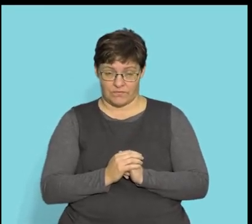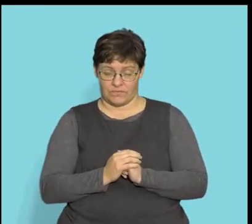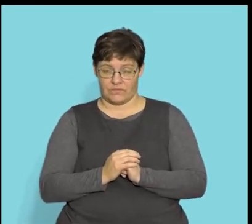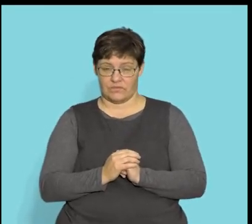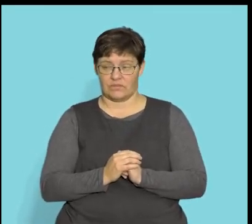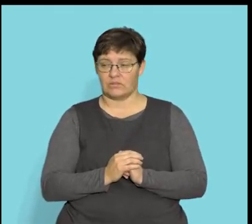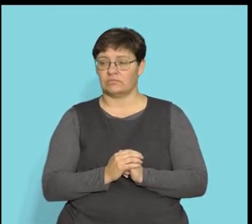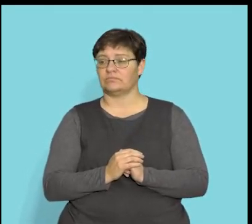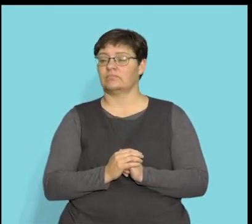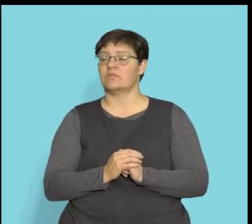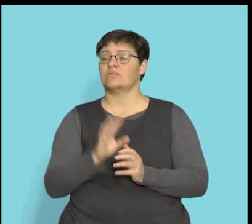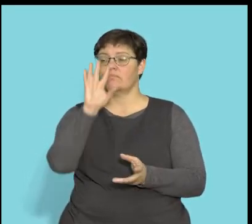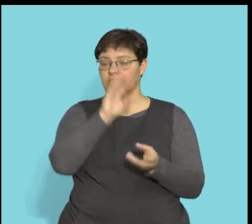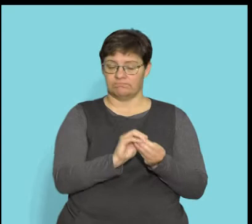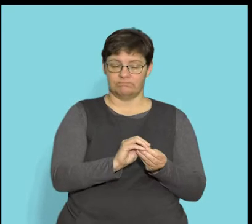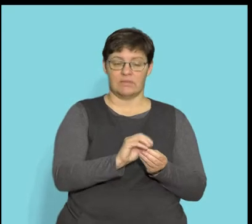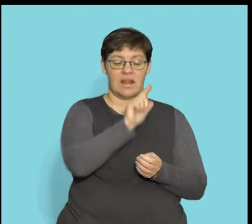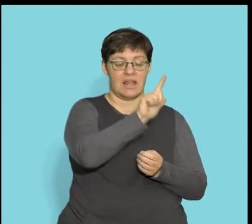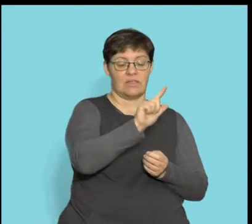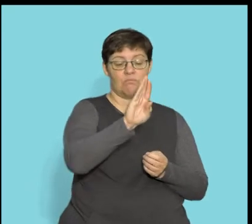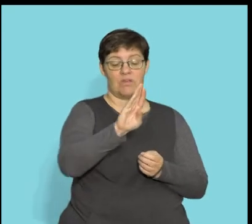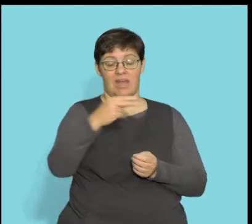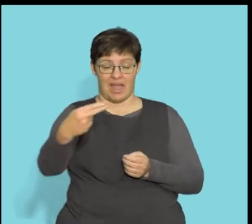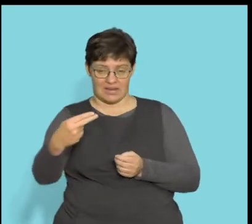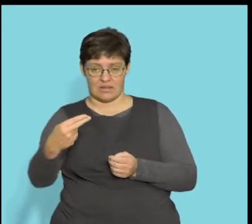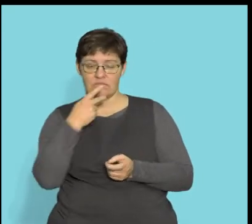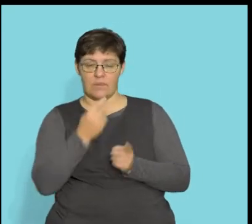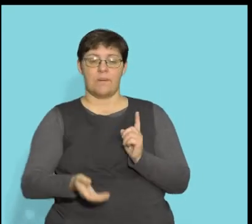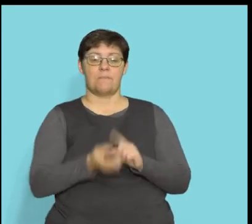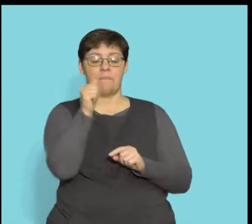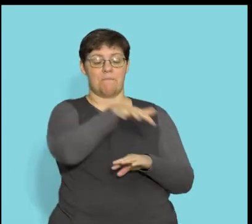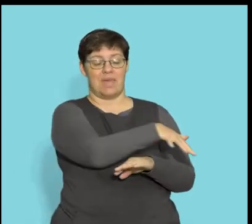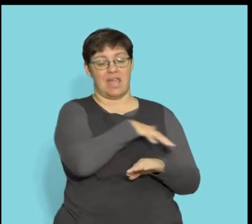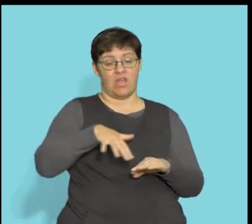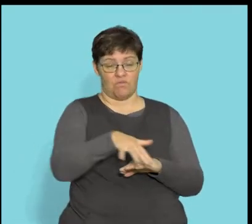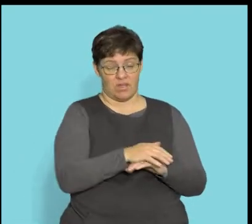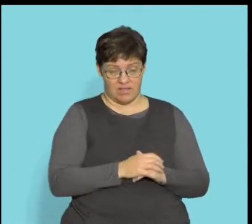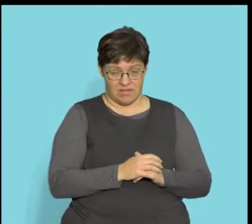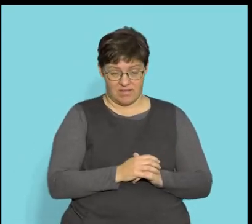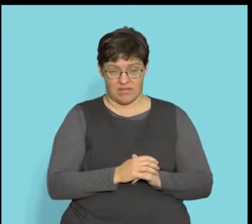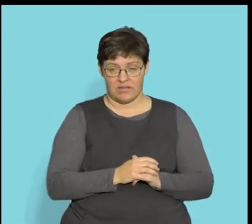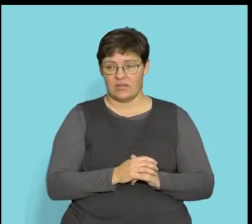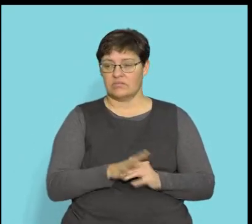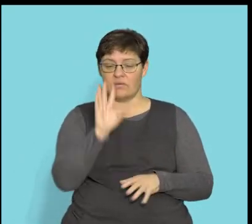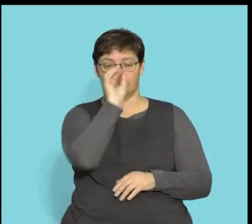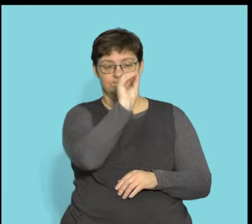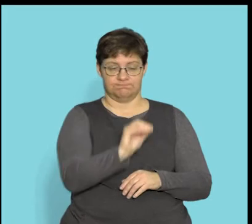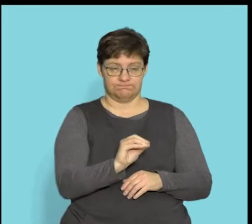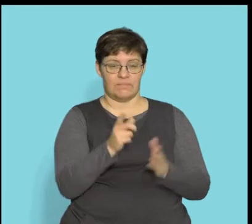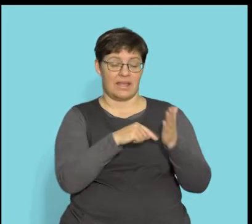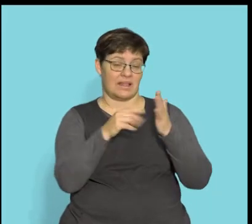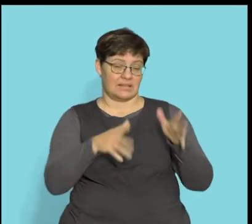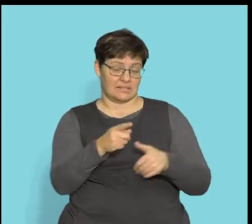I've now substituted in the length, the breadth, and the height to get the area of all of these rectangles. Now I'm going to plug it all into